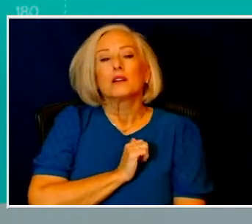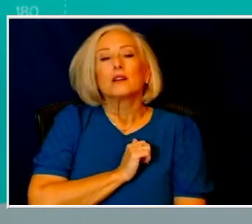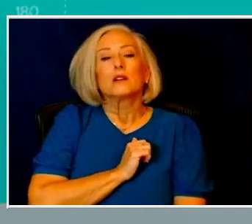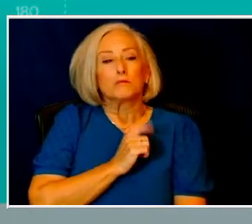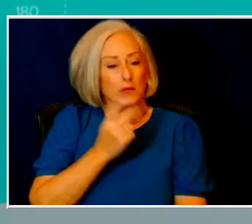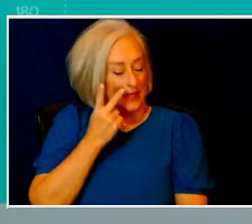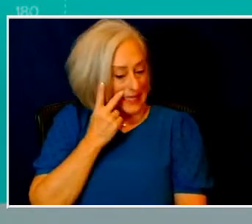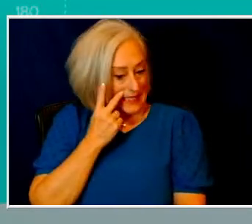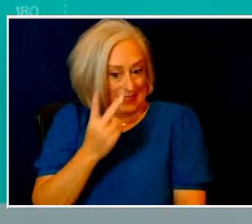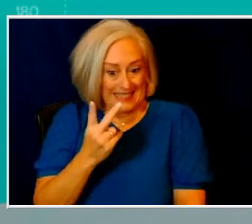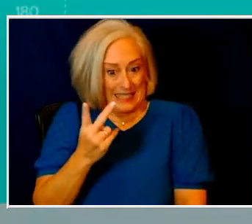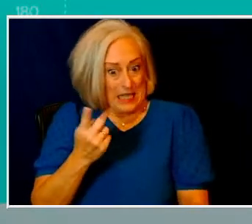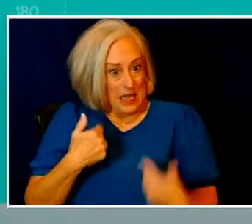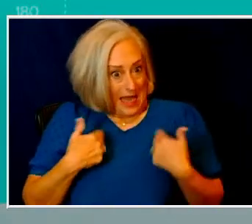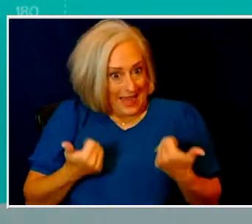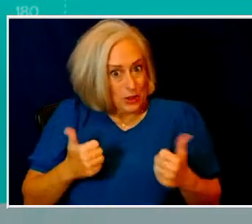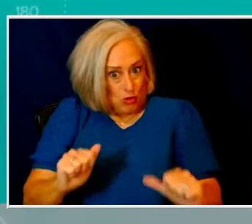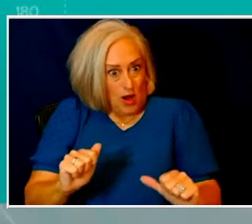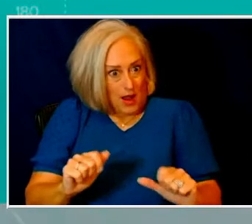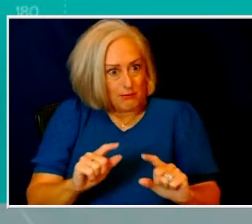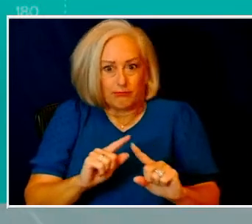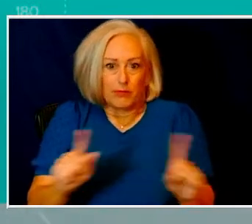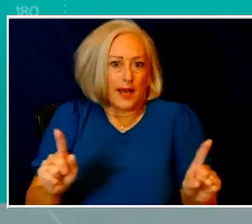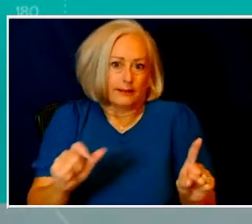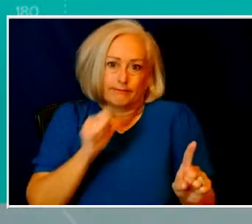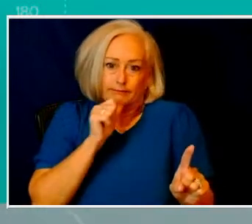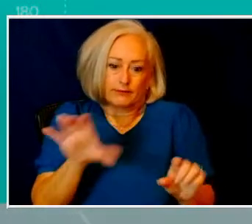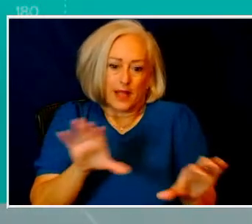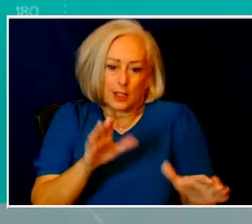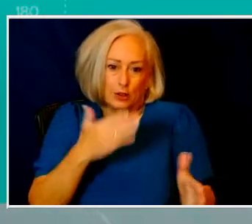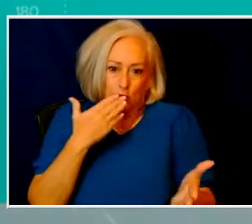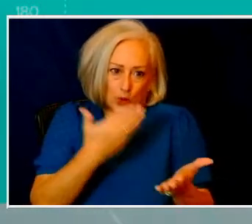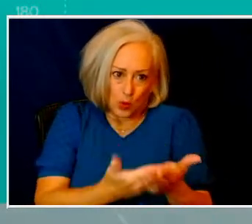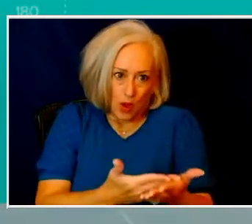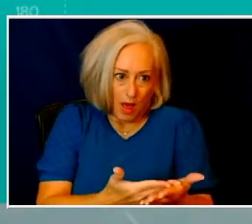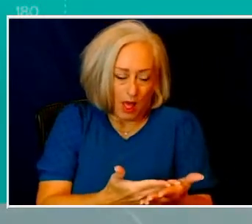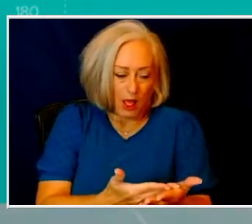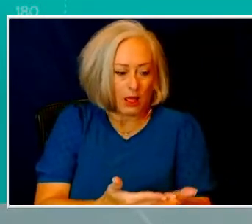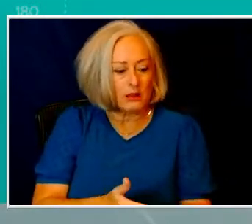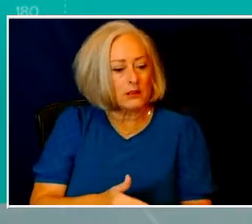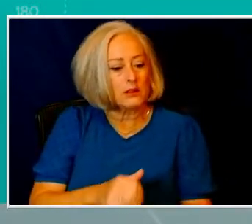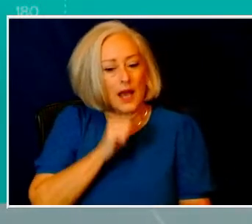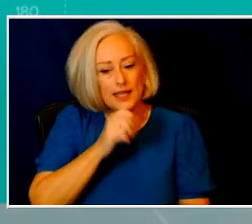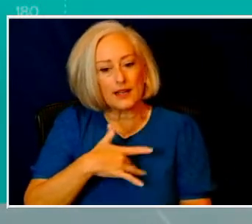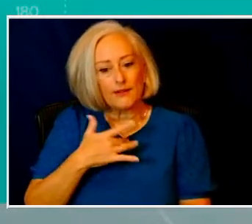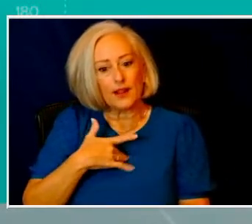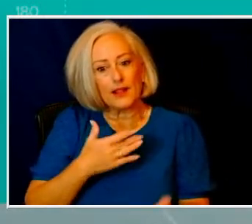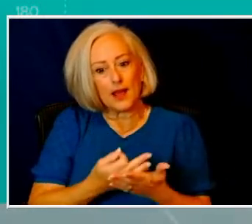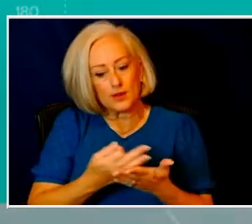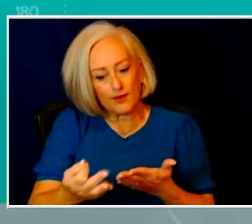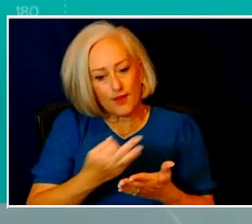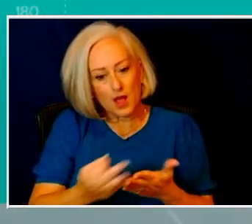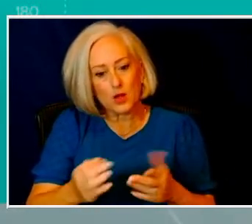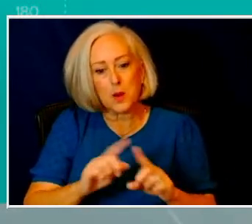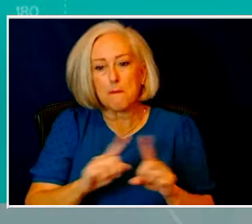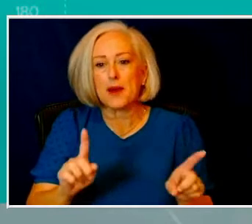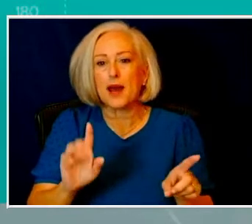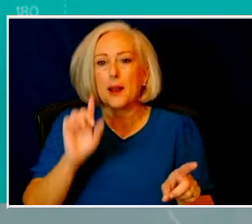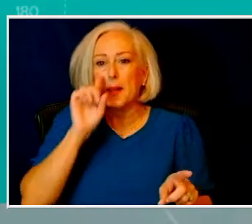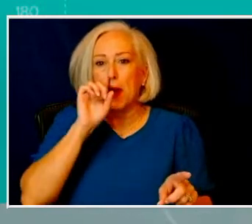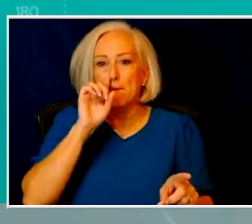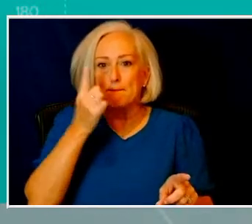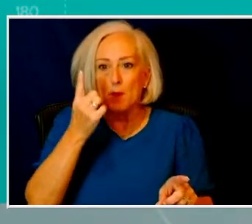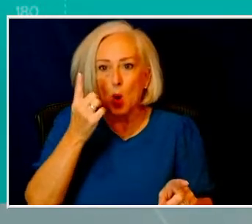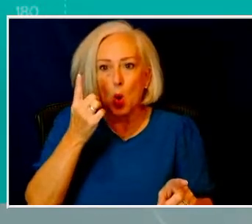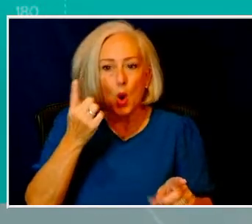tried and didn't do so well. And it wasn't that I felt like a failure, it's just I got bored, or and it wasn't